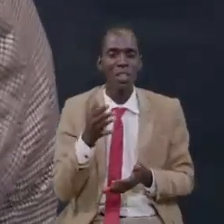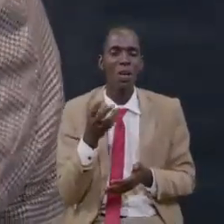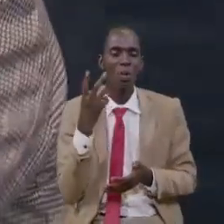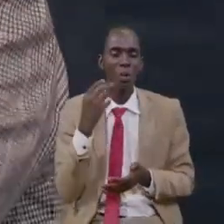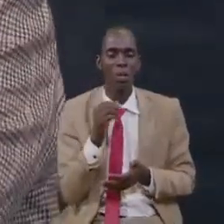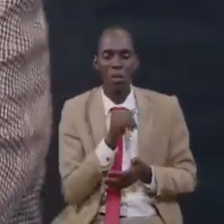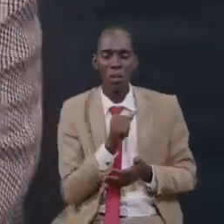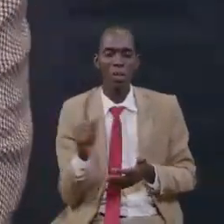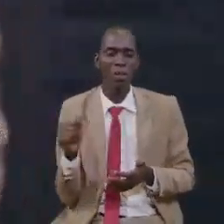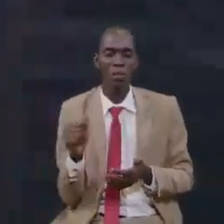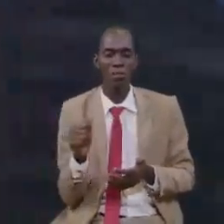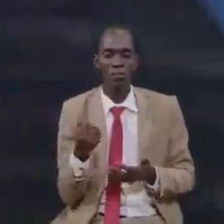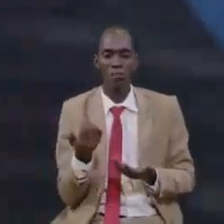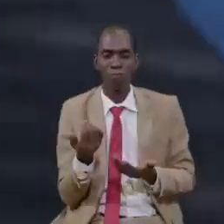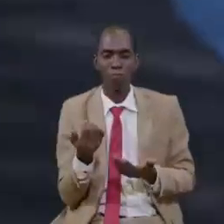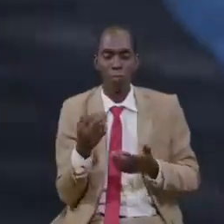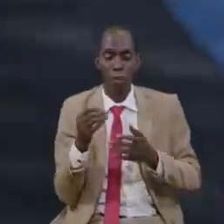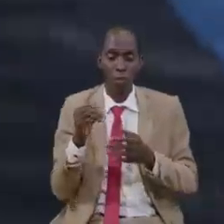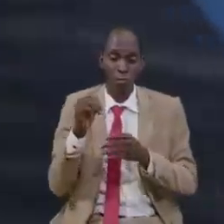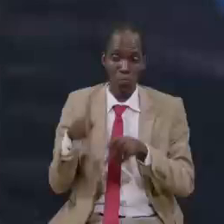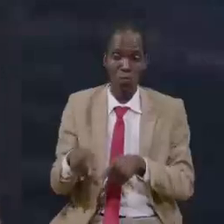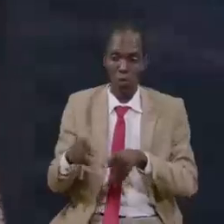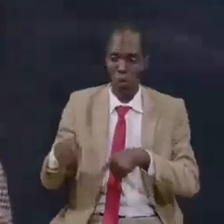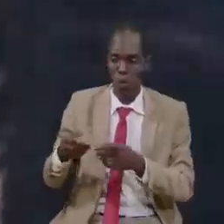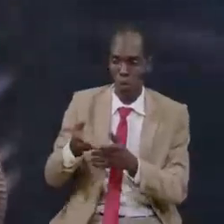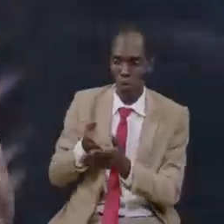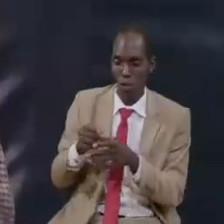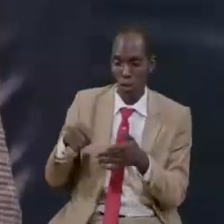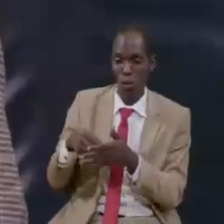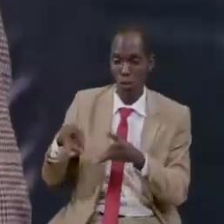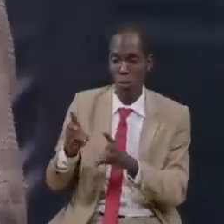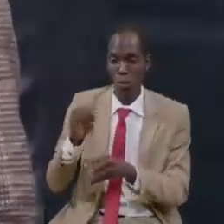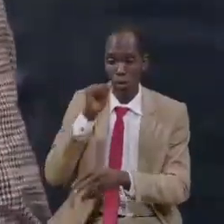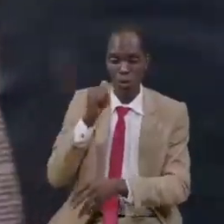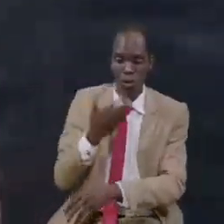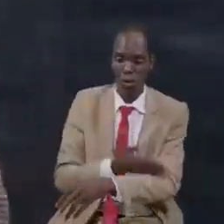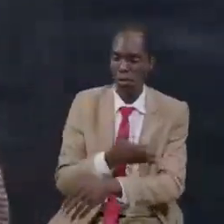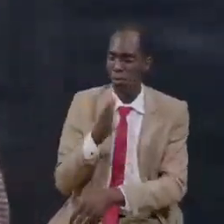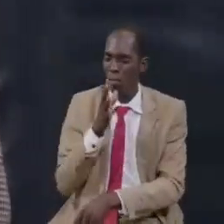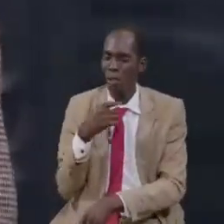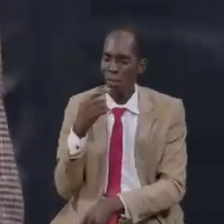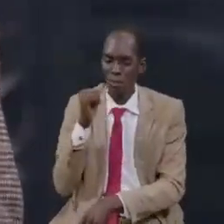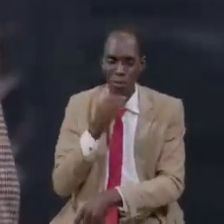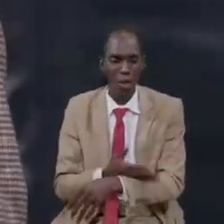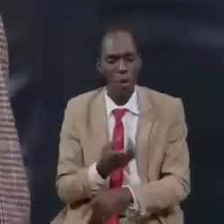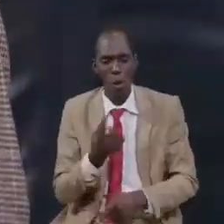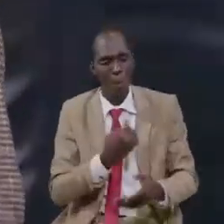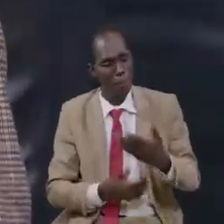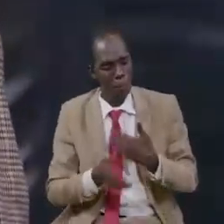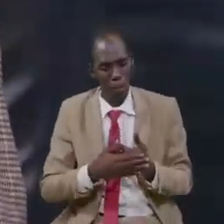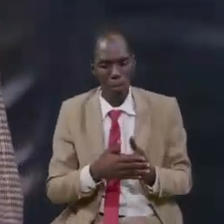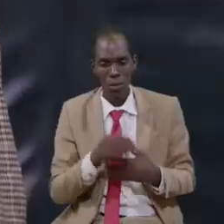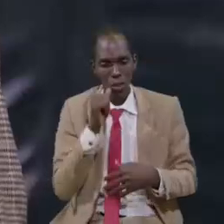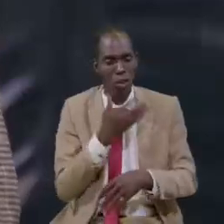direction, and the mother said, daughter, come back. The daughter said, no, I've chosen